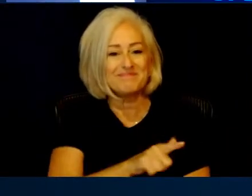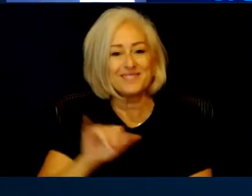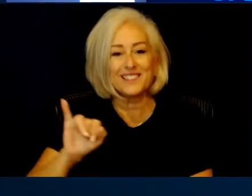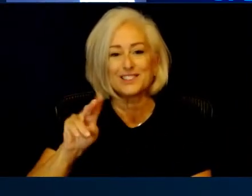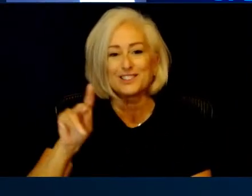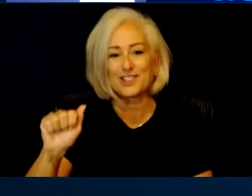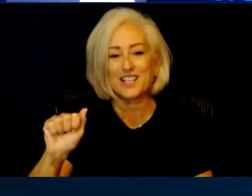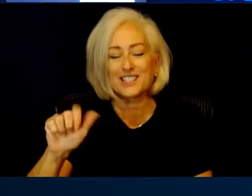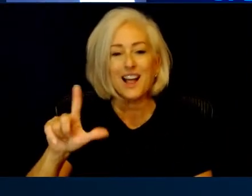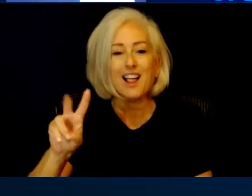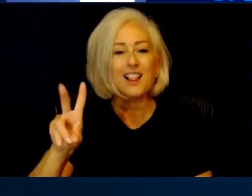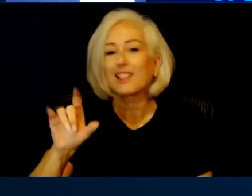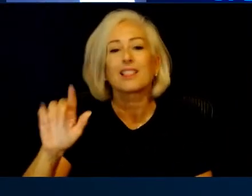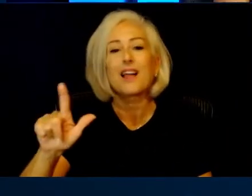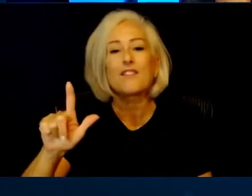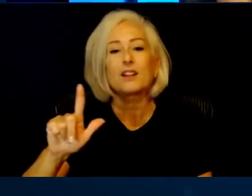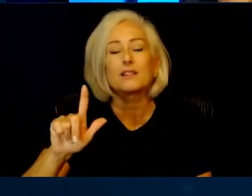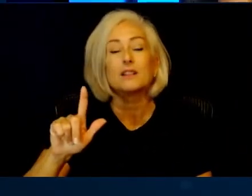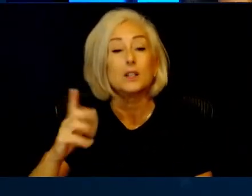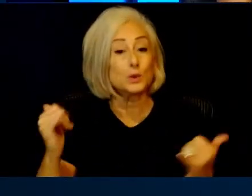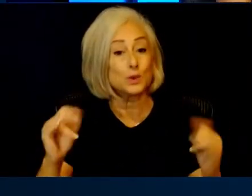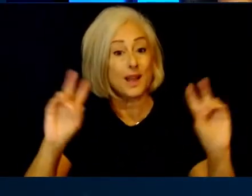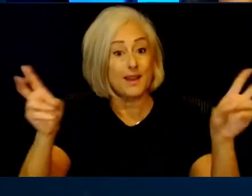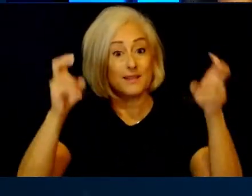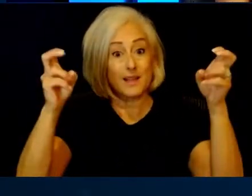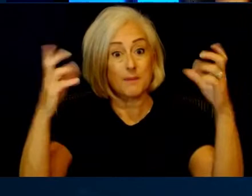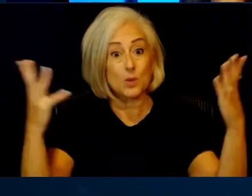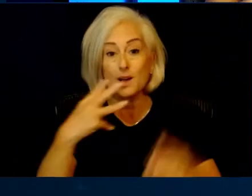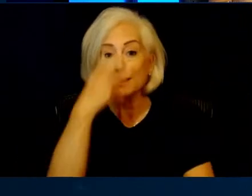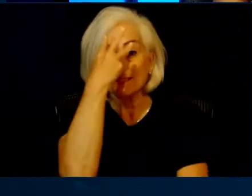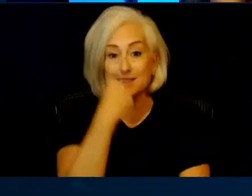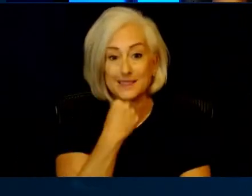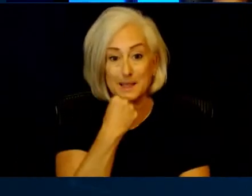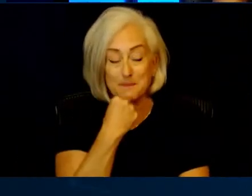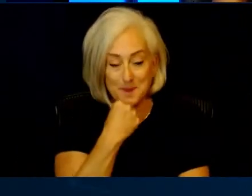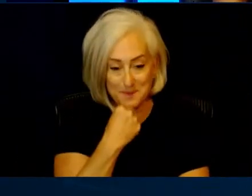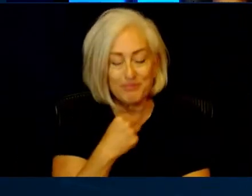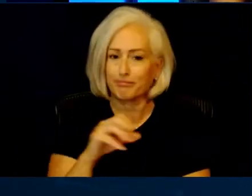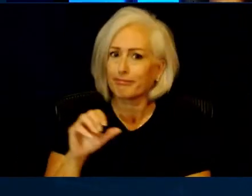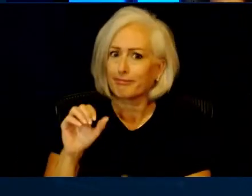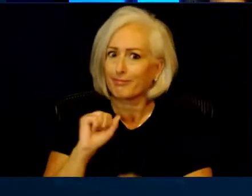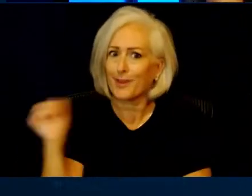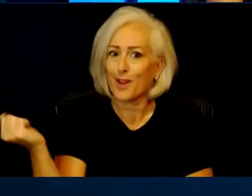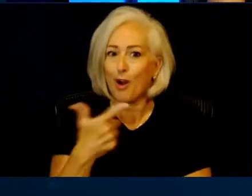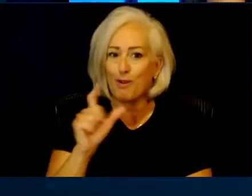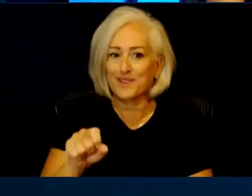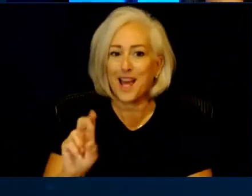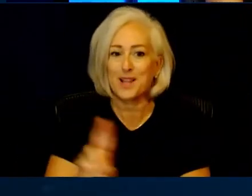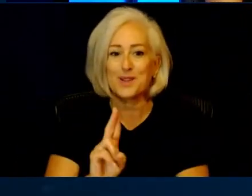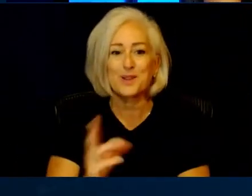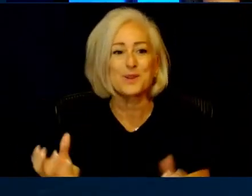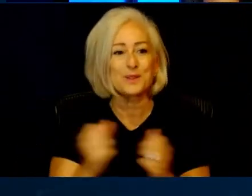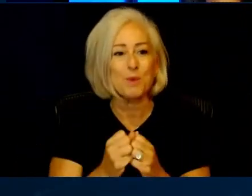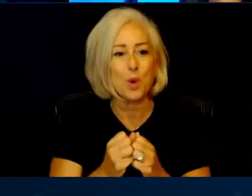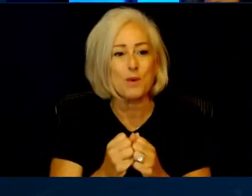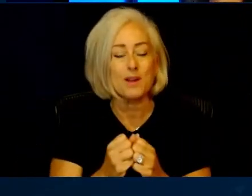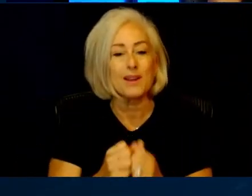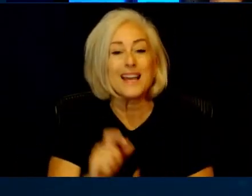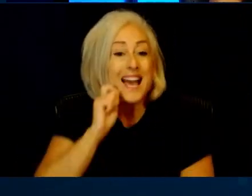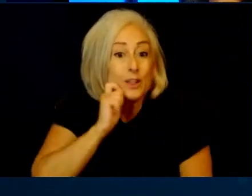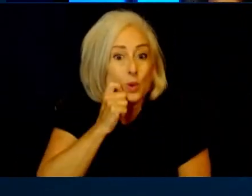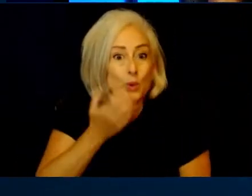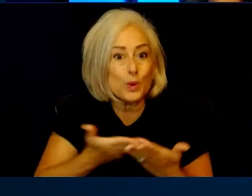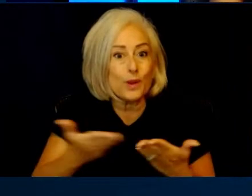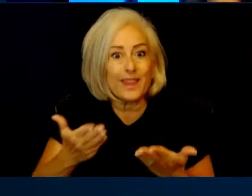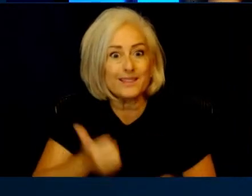talking about sleep today. Boy, we all could use more of that. Also, the coolest advancements to help people who have sleep disorders, and how as